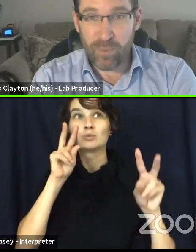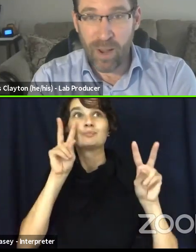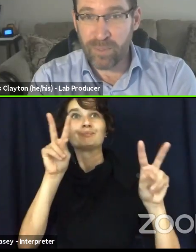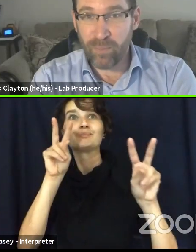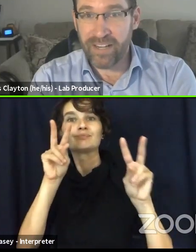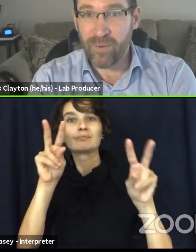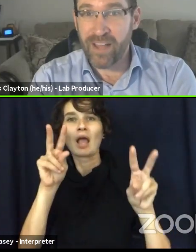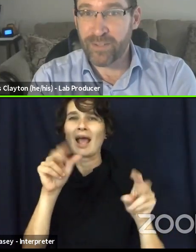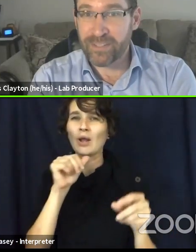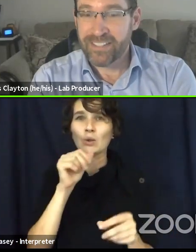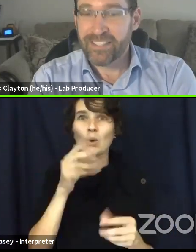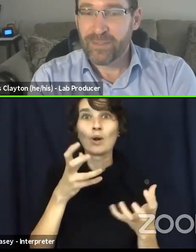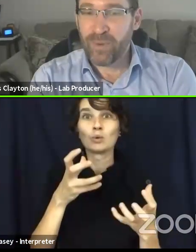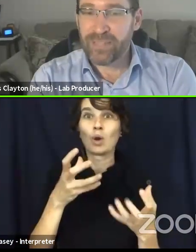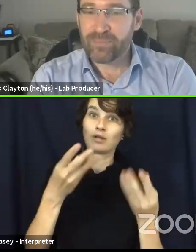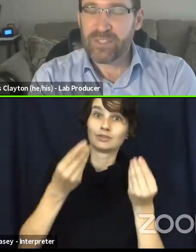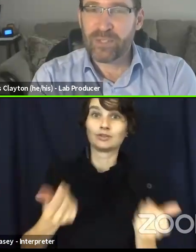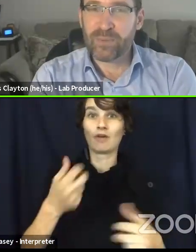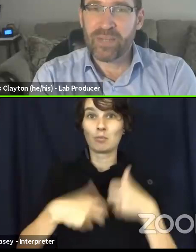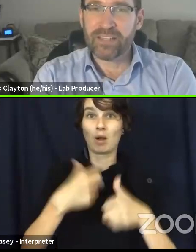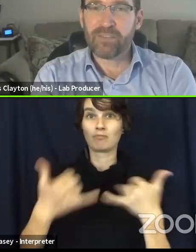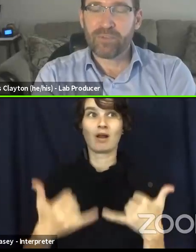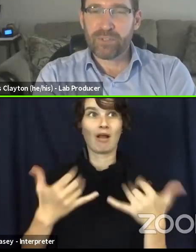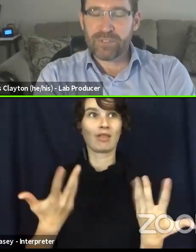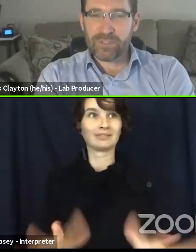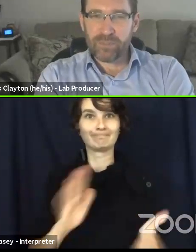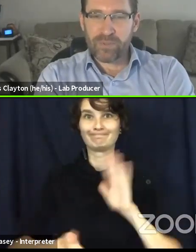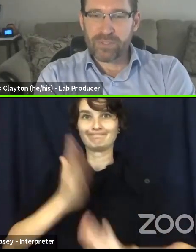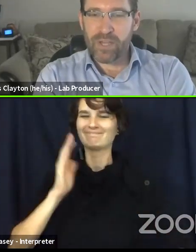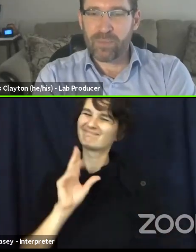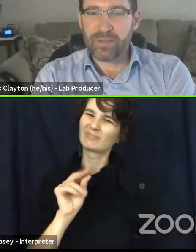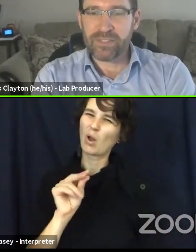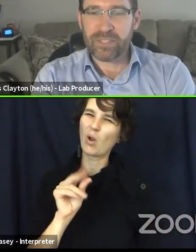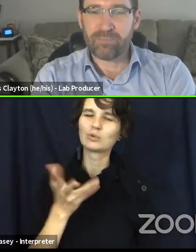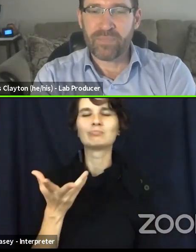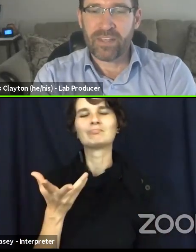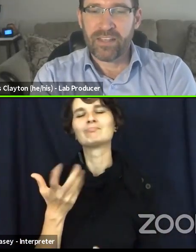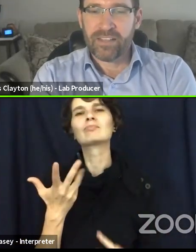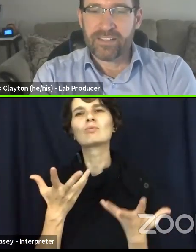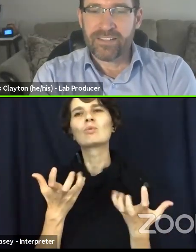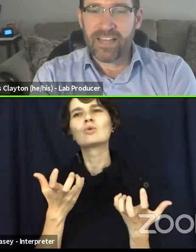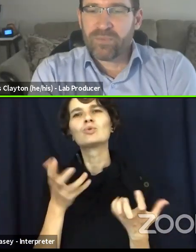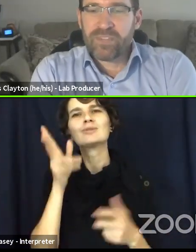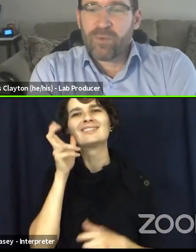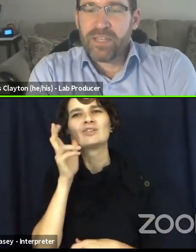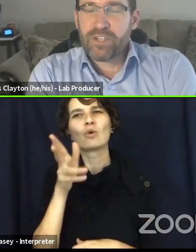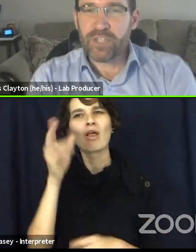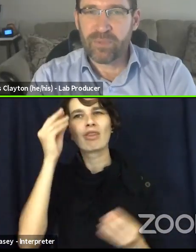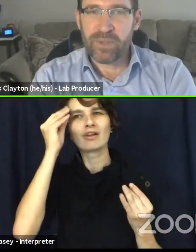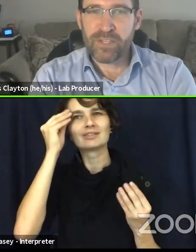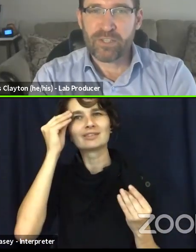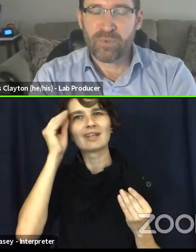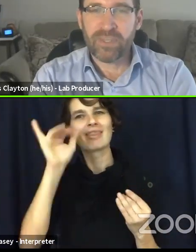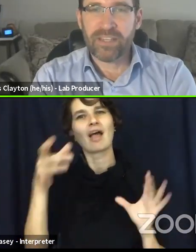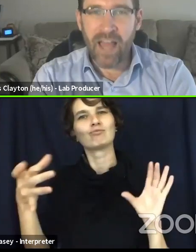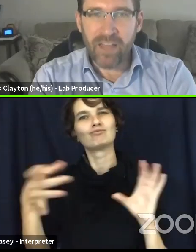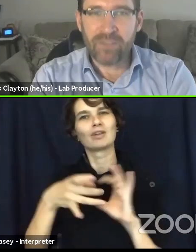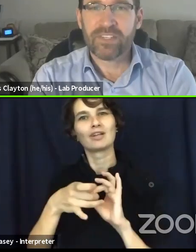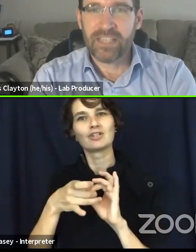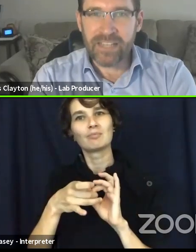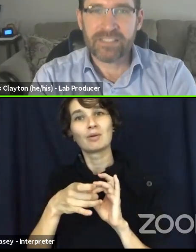solve our problem right now either. Right. So I'd love for you both to talk about that relationship, the relationship